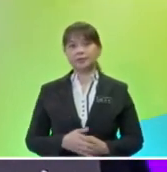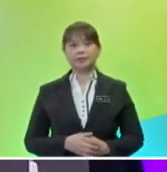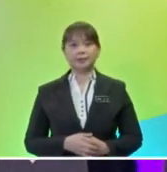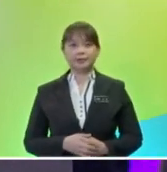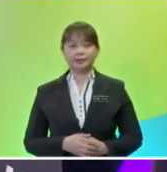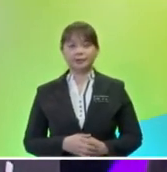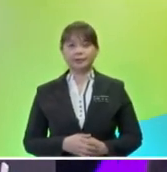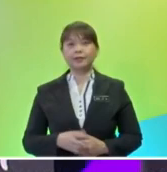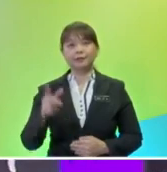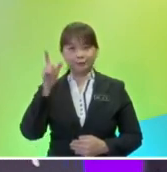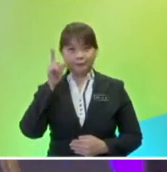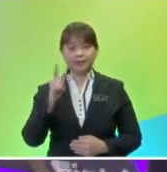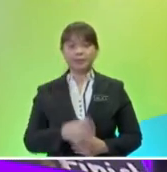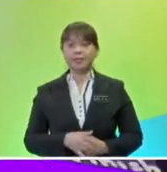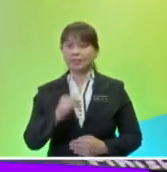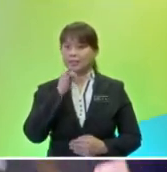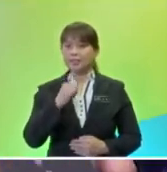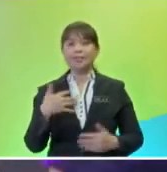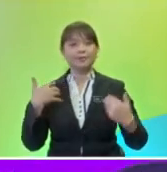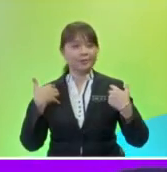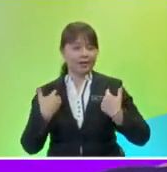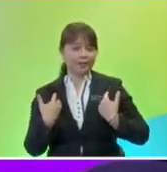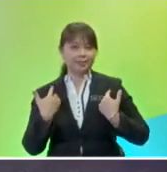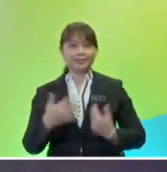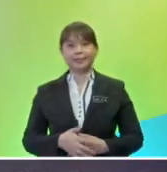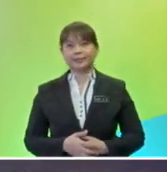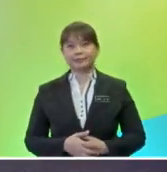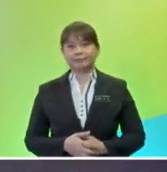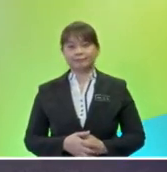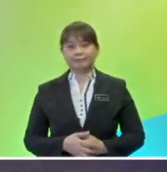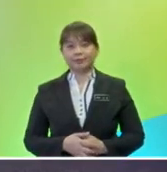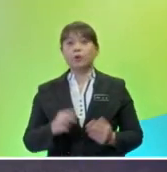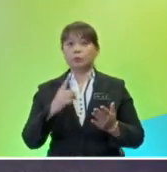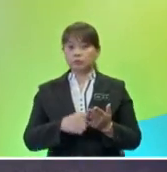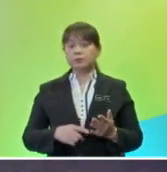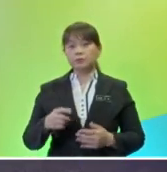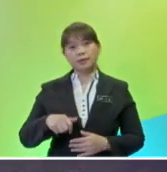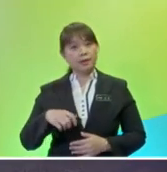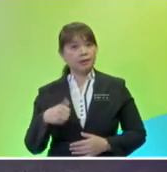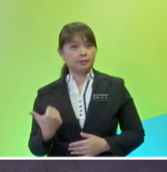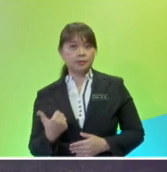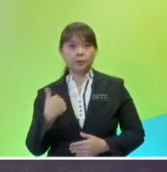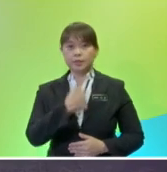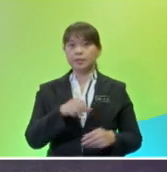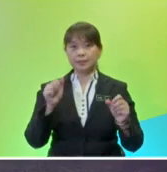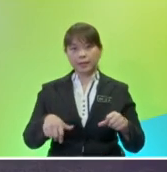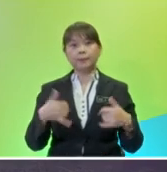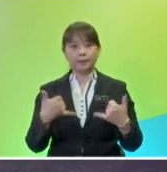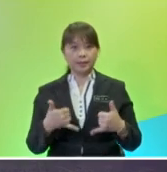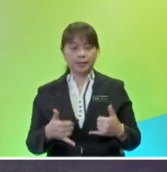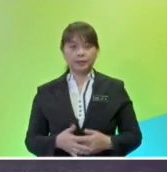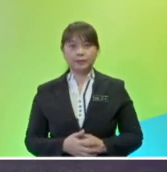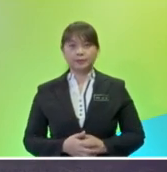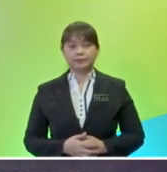But he's still sticking up here. Alright. Okay, teacher. That's good. What else can we play? So now, with that game, I